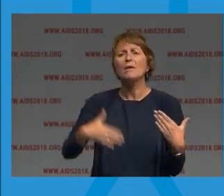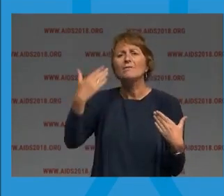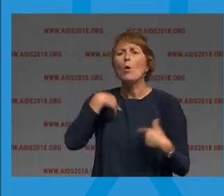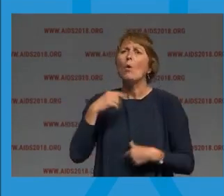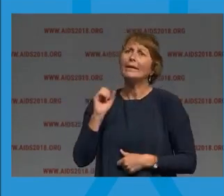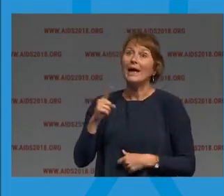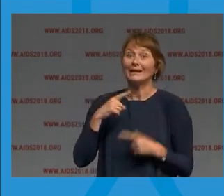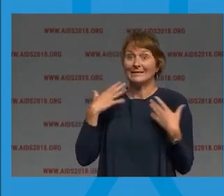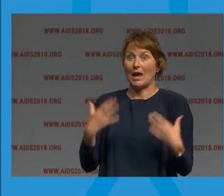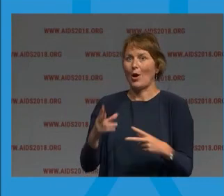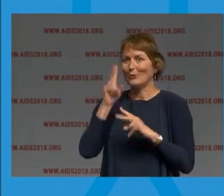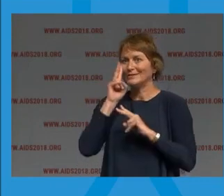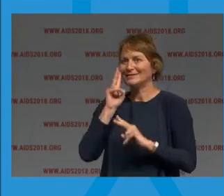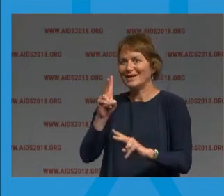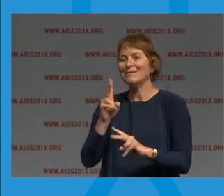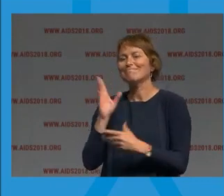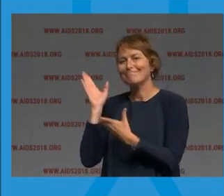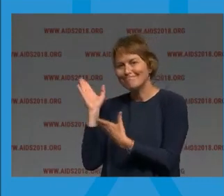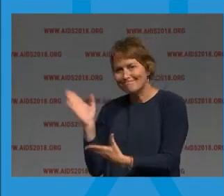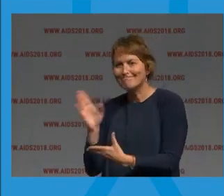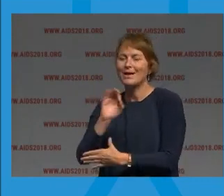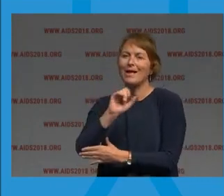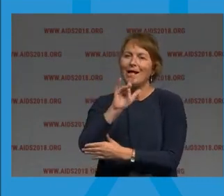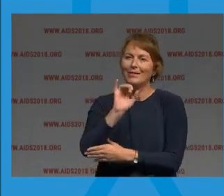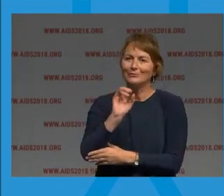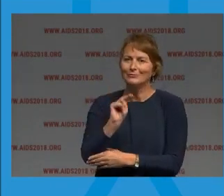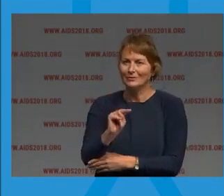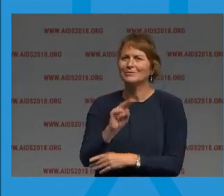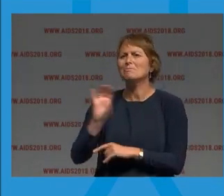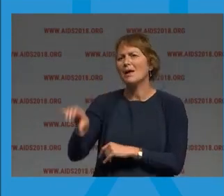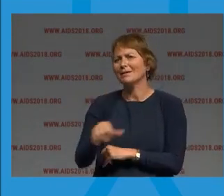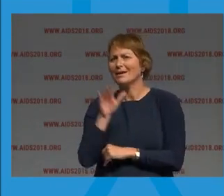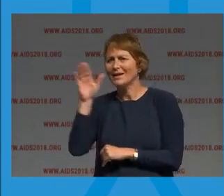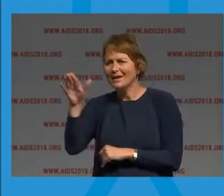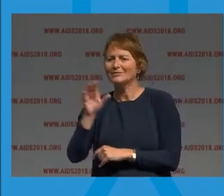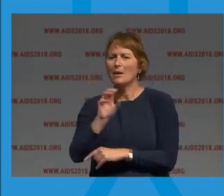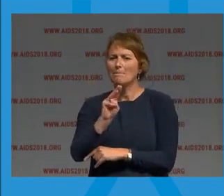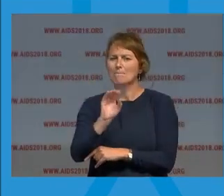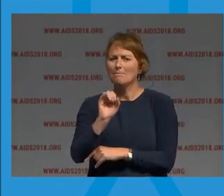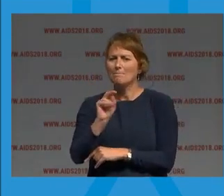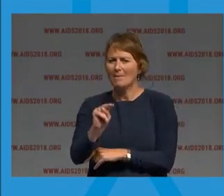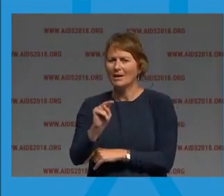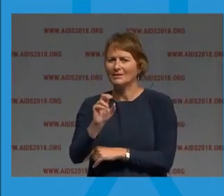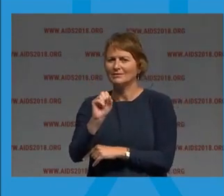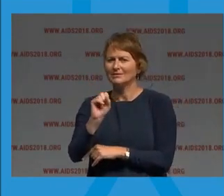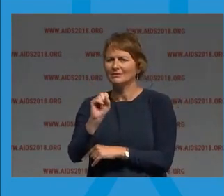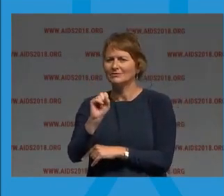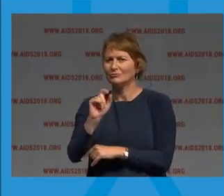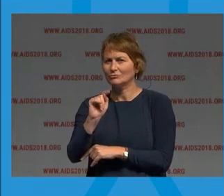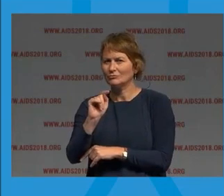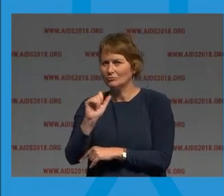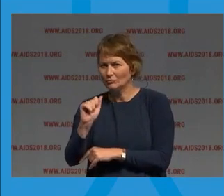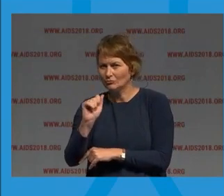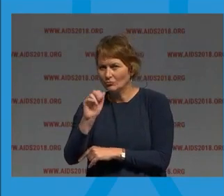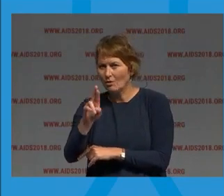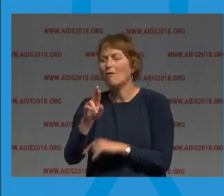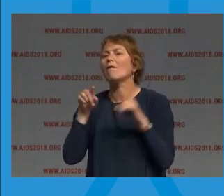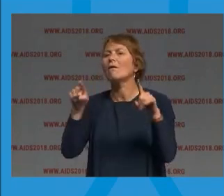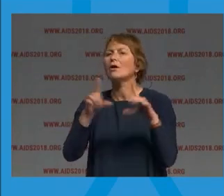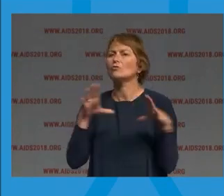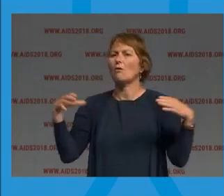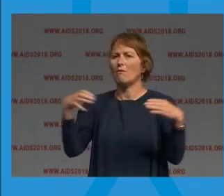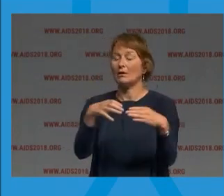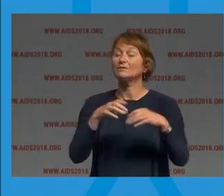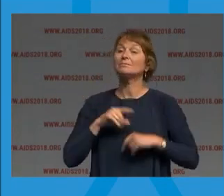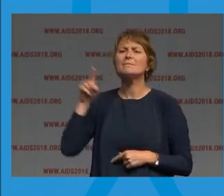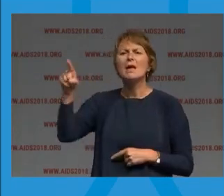you're about to see from Elton and the MenStar Coalition partners. This initiative is focused on the tough but